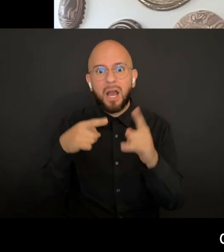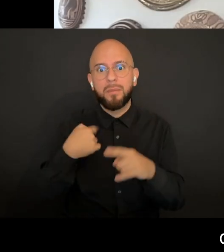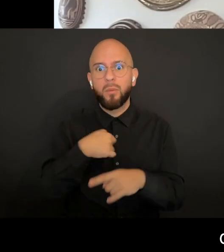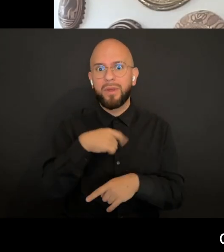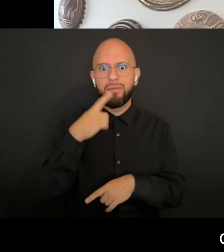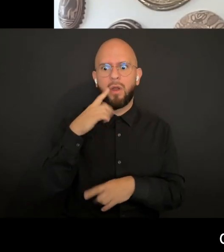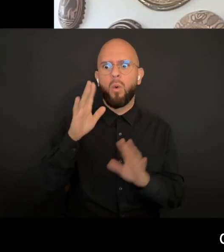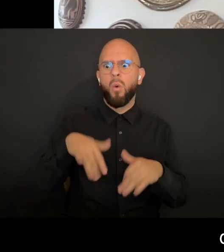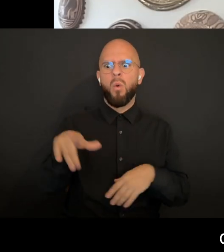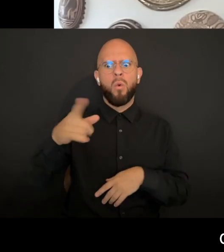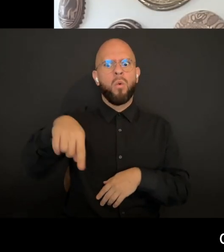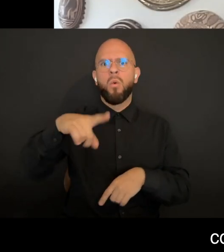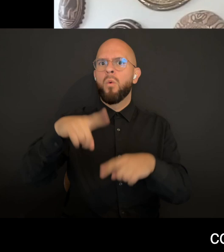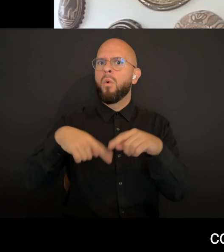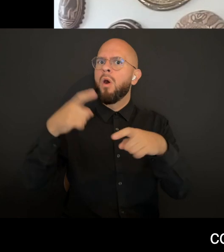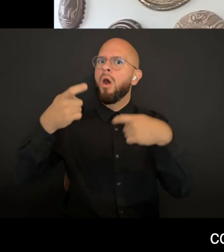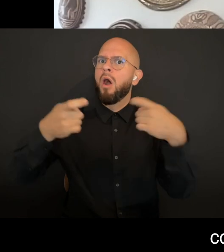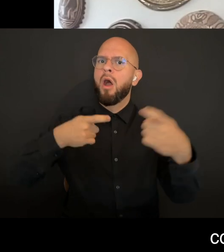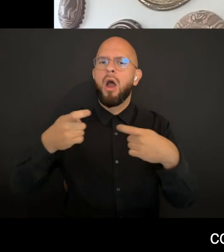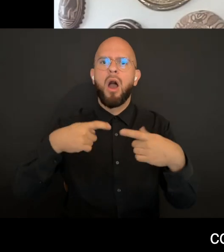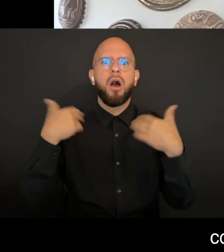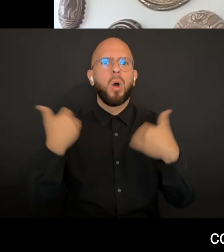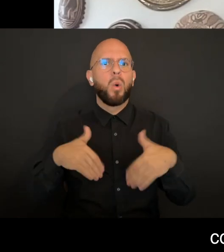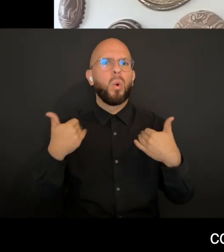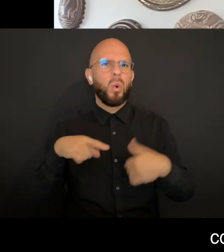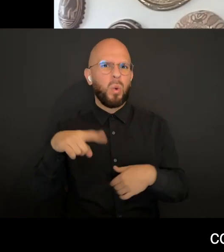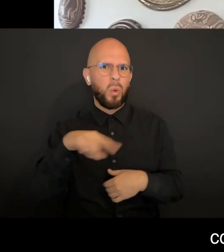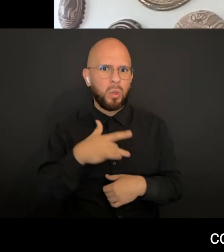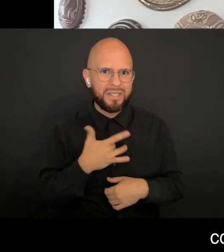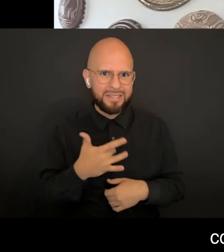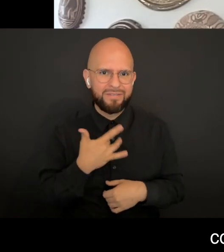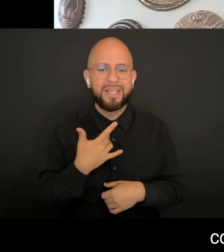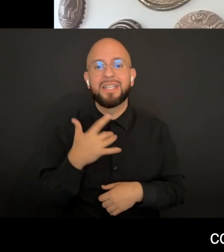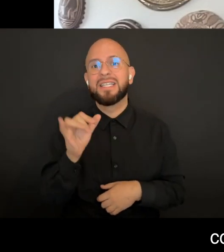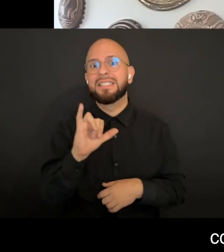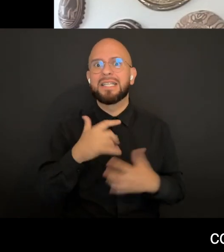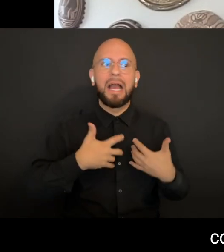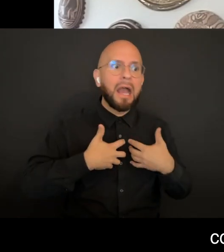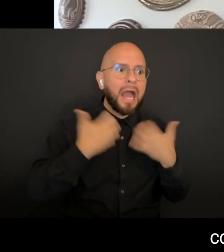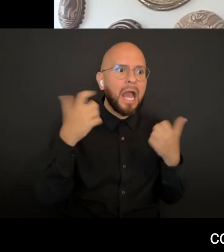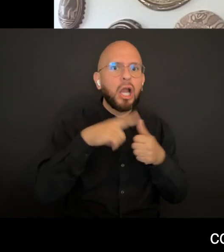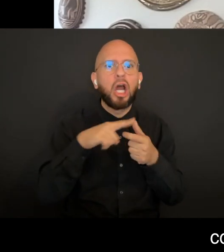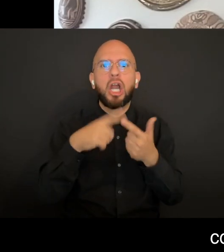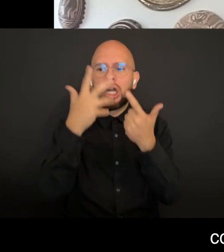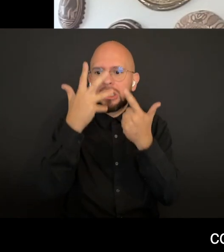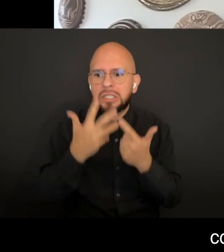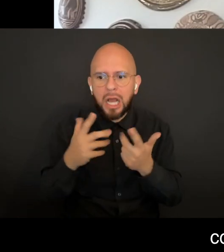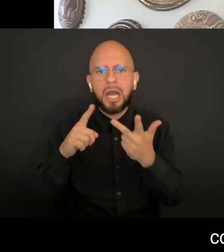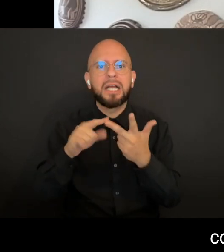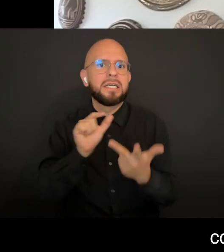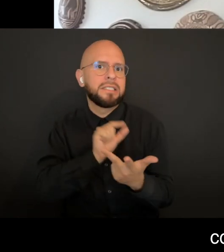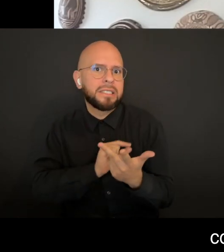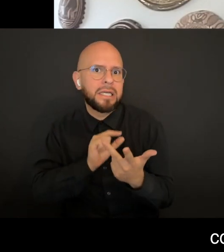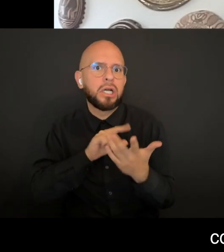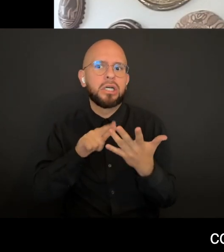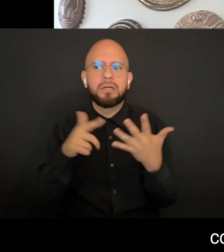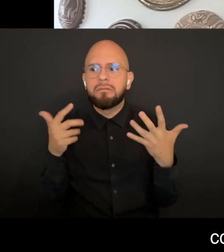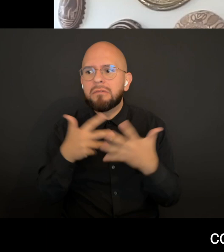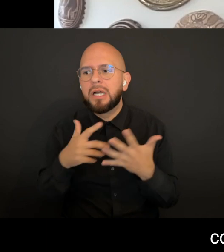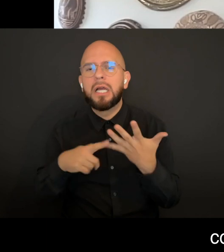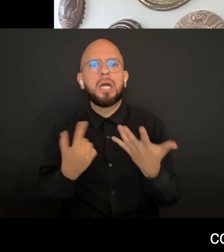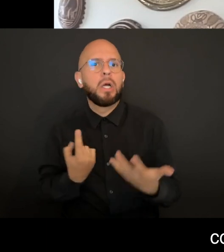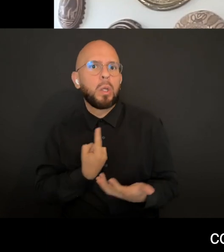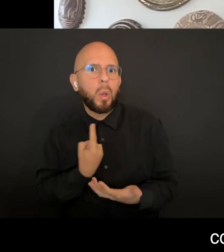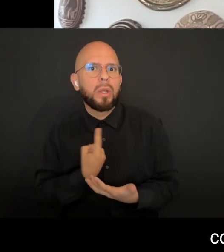end, we sometimes thought that they couldn't handle the intense feelings that might come with grief, such as anger, sadness,